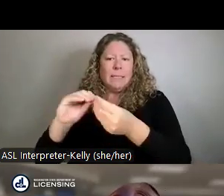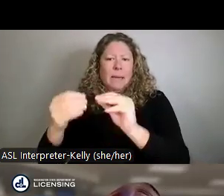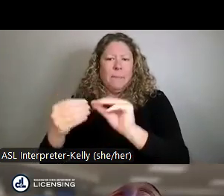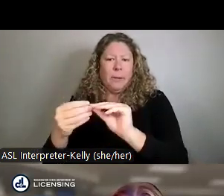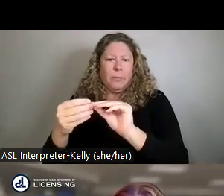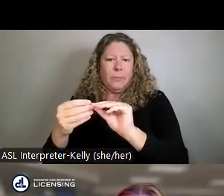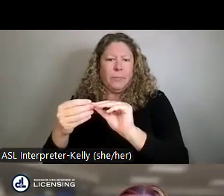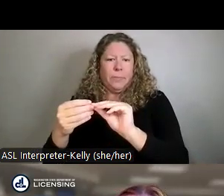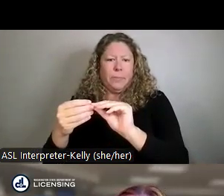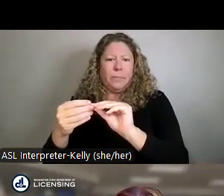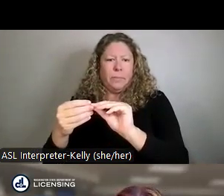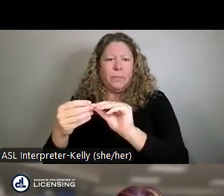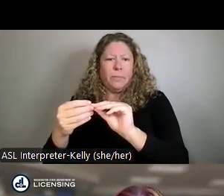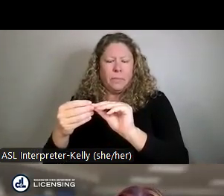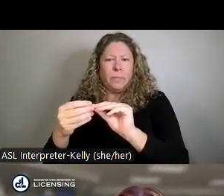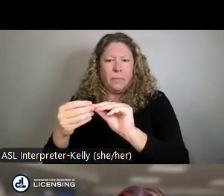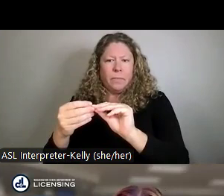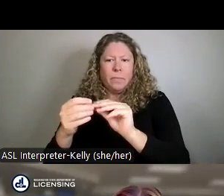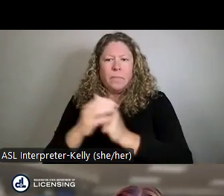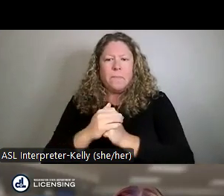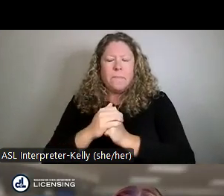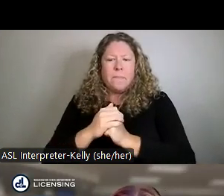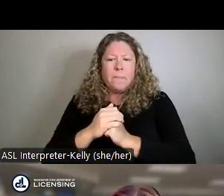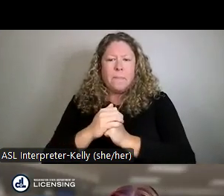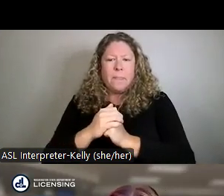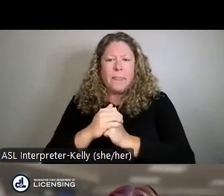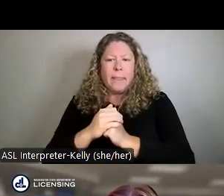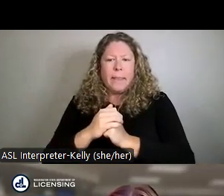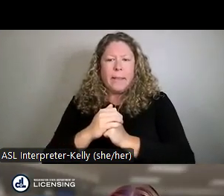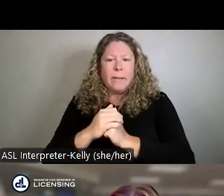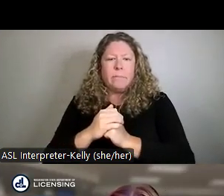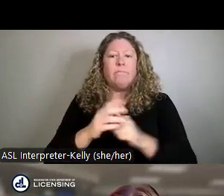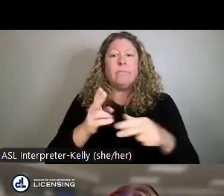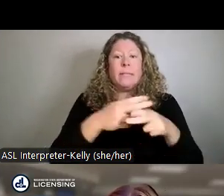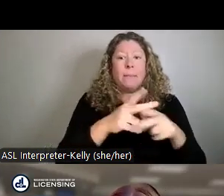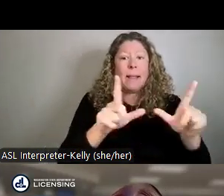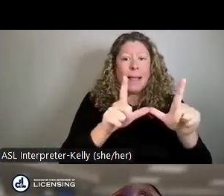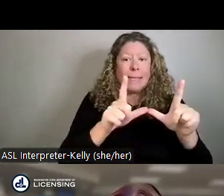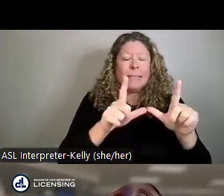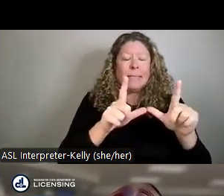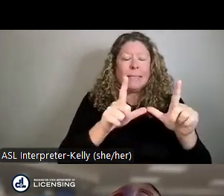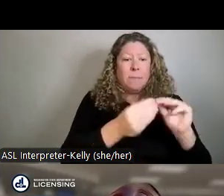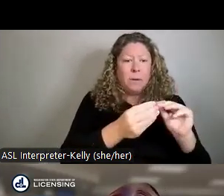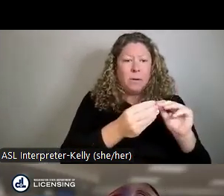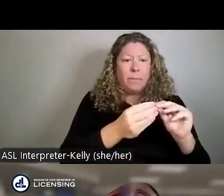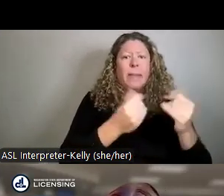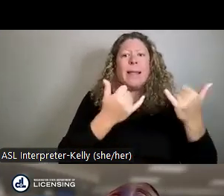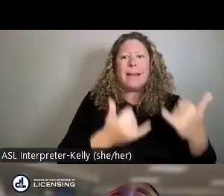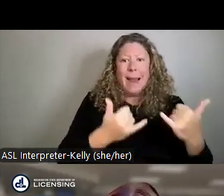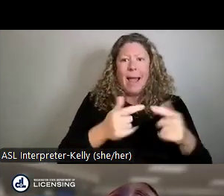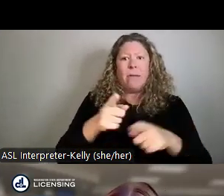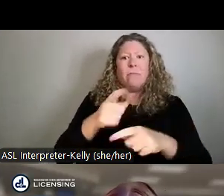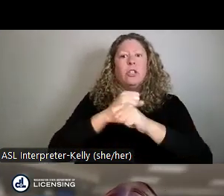by DOL. Once the number is issued, the customer can attend training hosted by